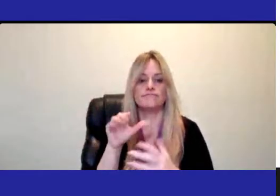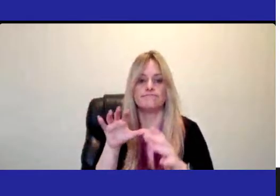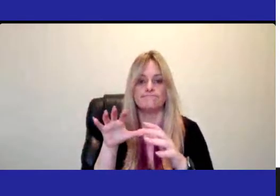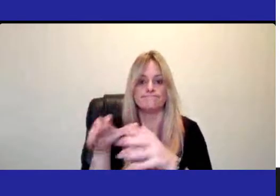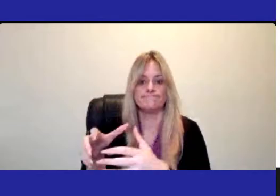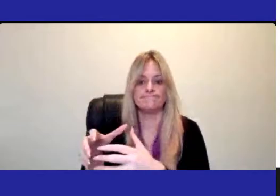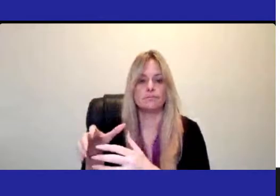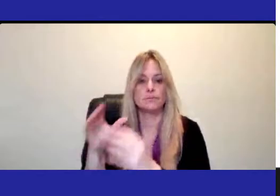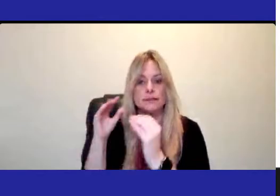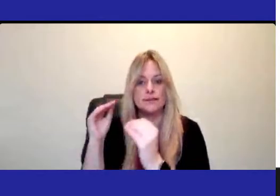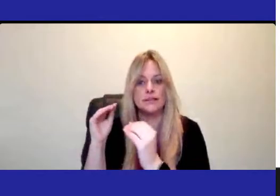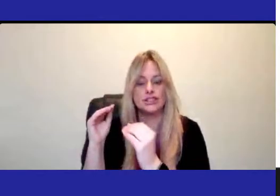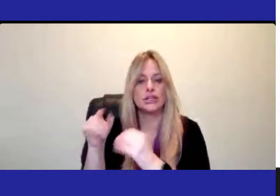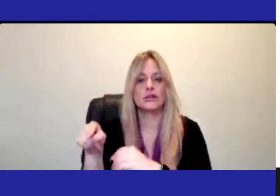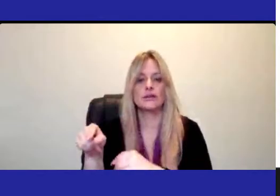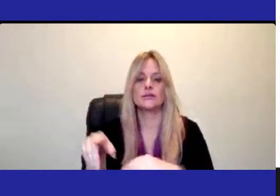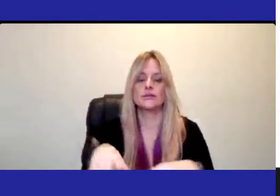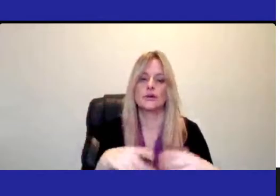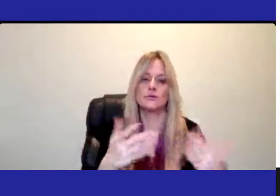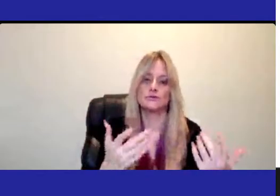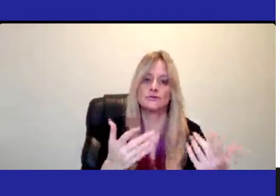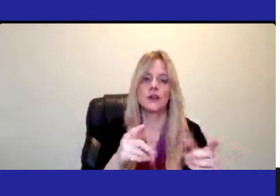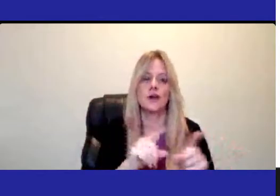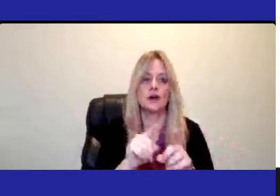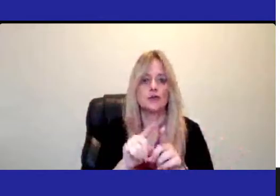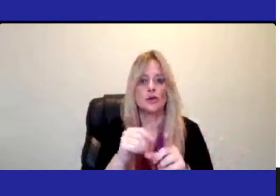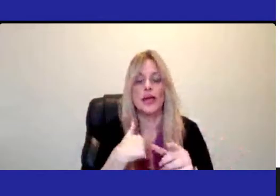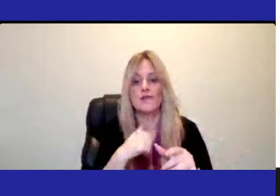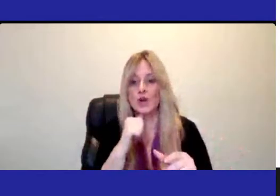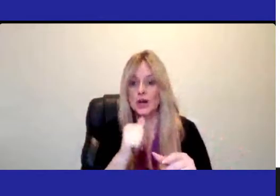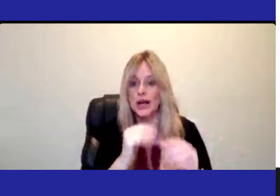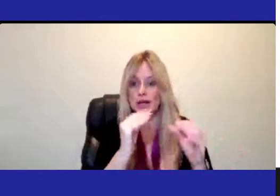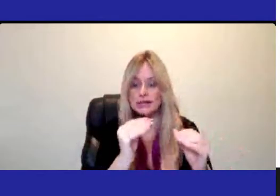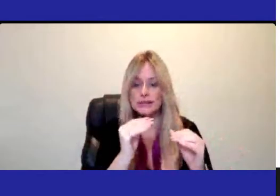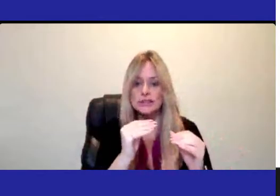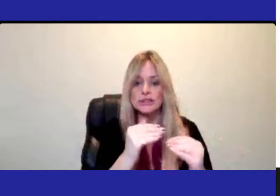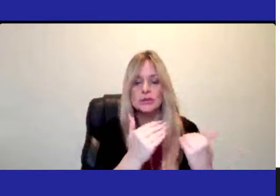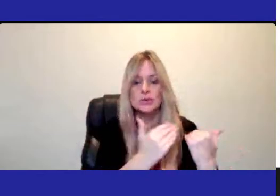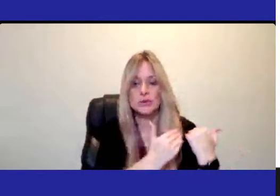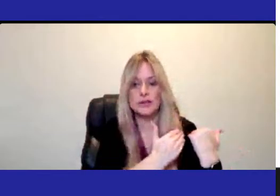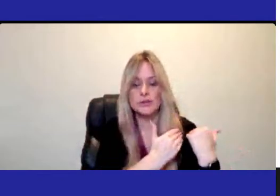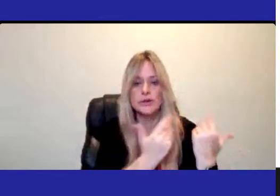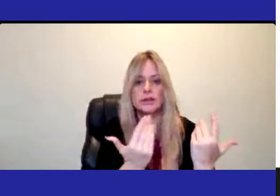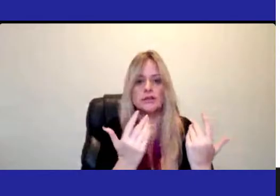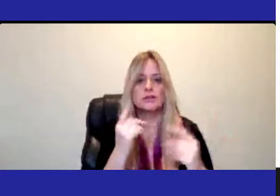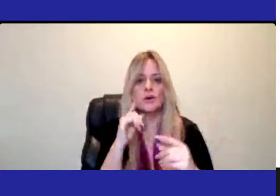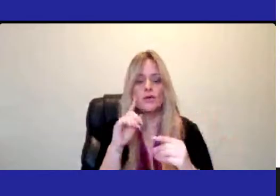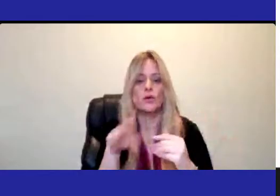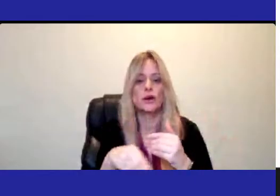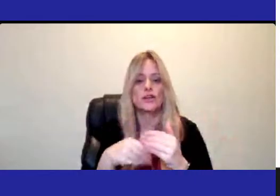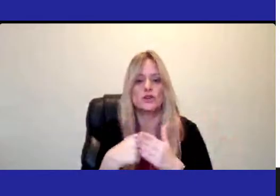have their non-teaching duties pushed aside, which is part of the additional cost actually that goes on in these things.